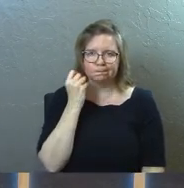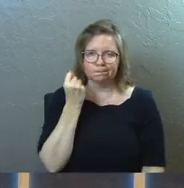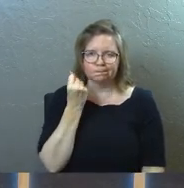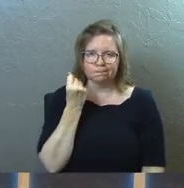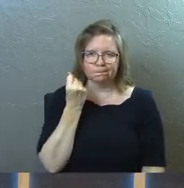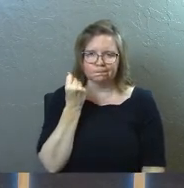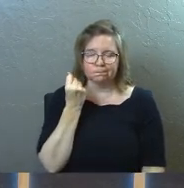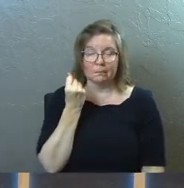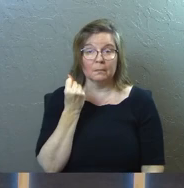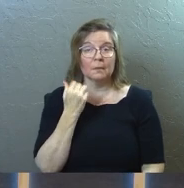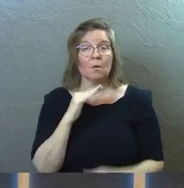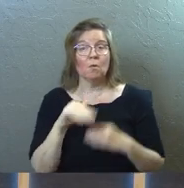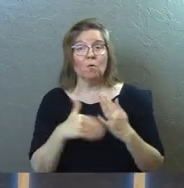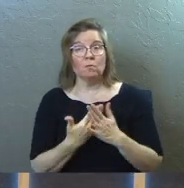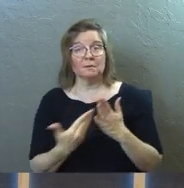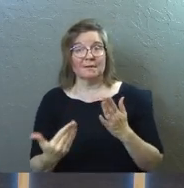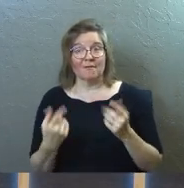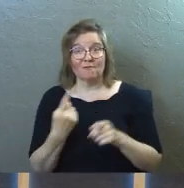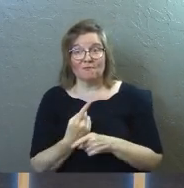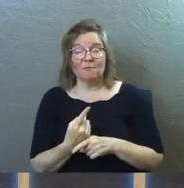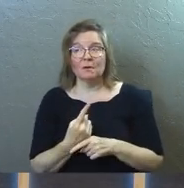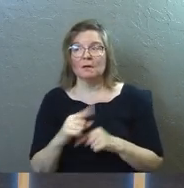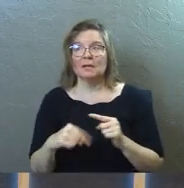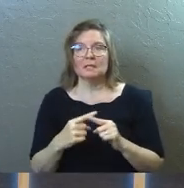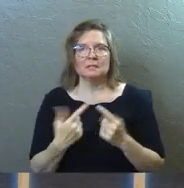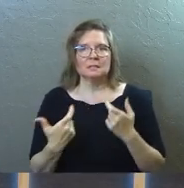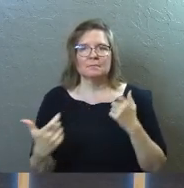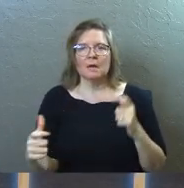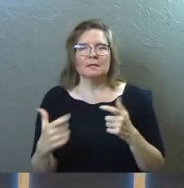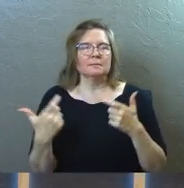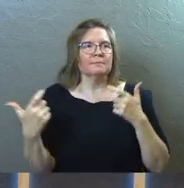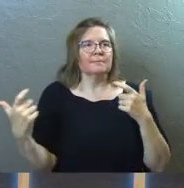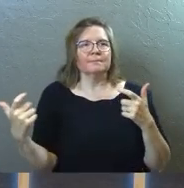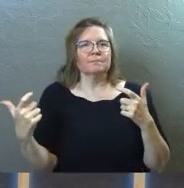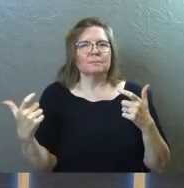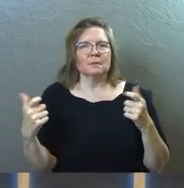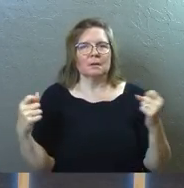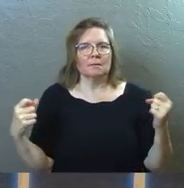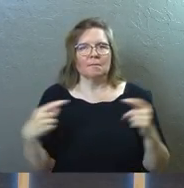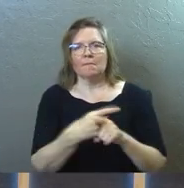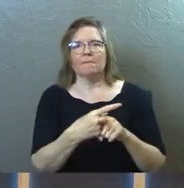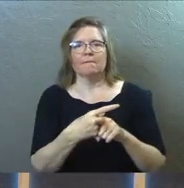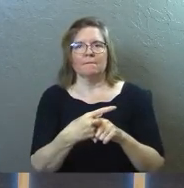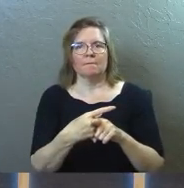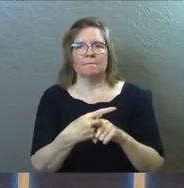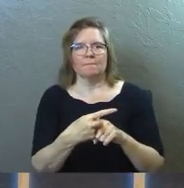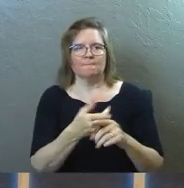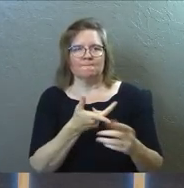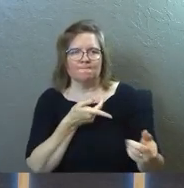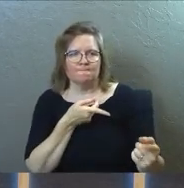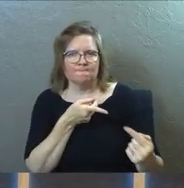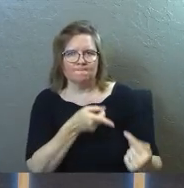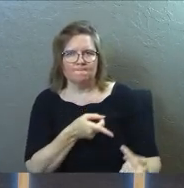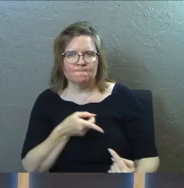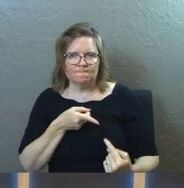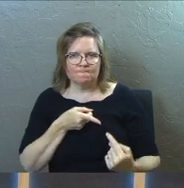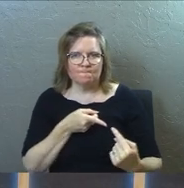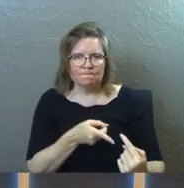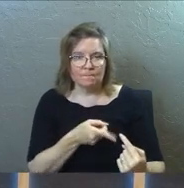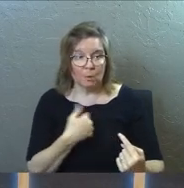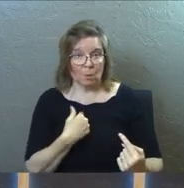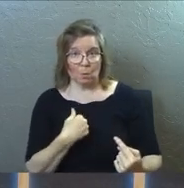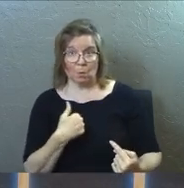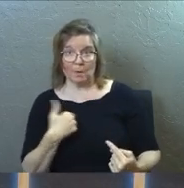And it's all of this stuff, right? It's this massive conflict. And we're like, we have to win